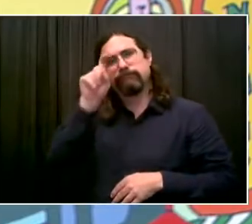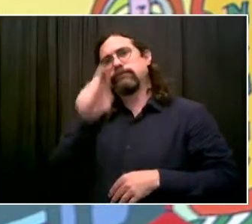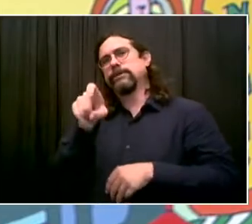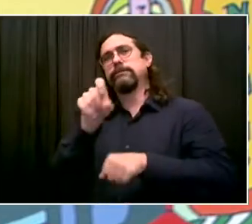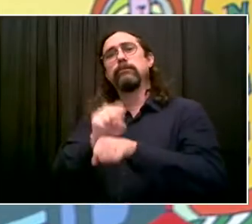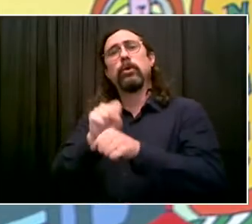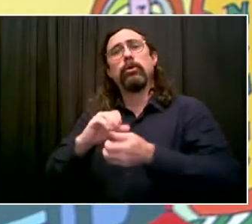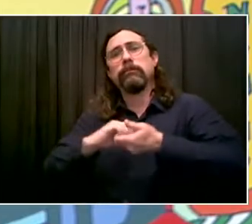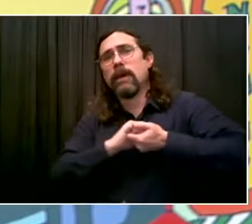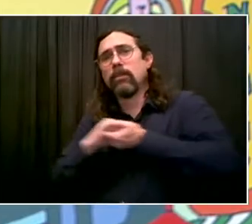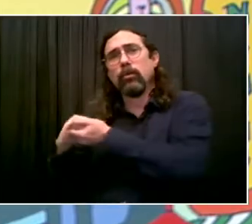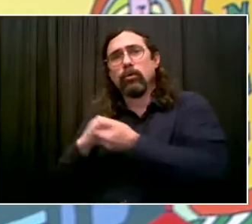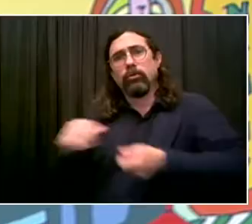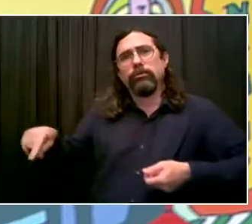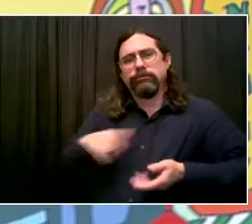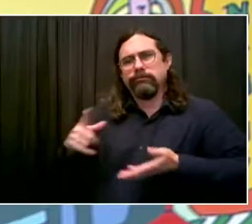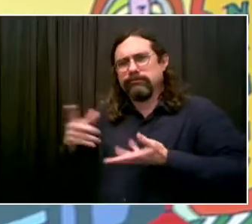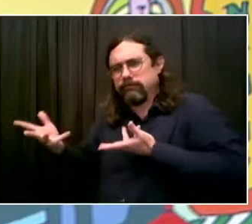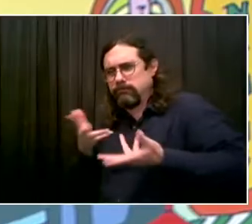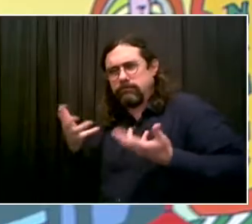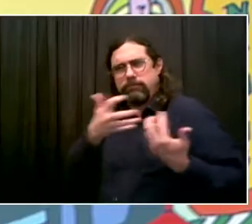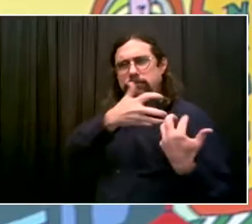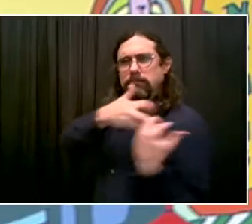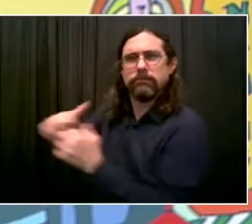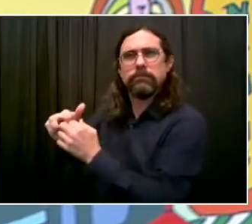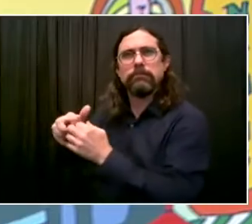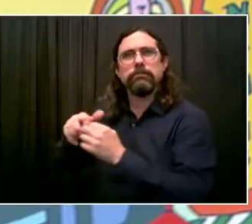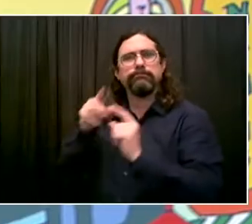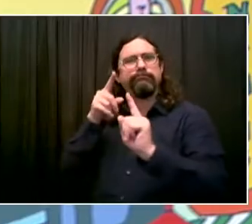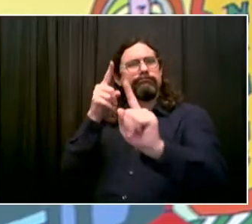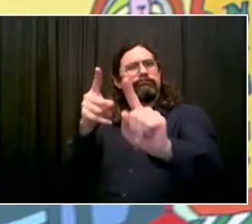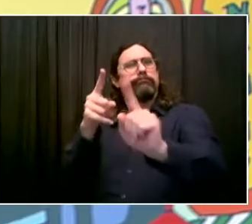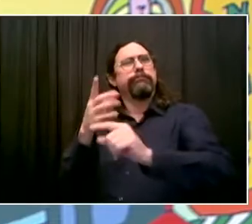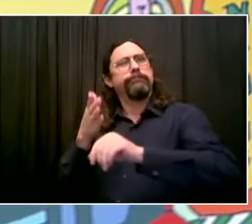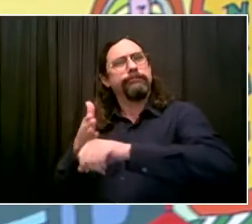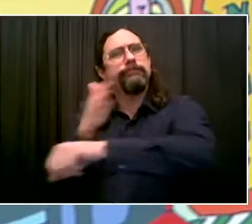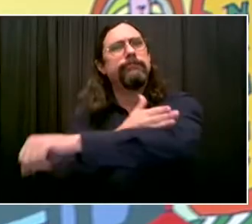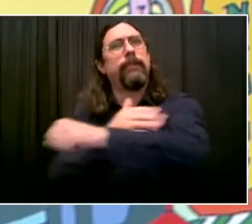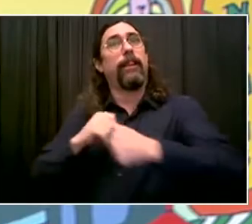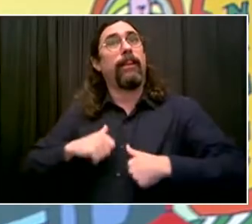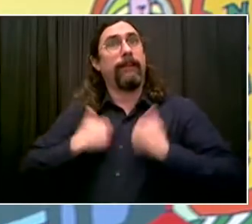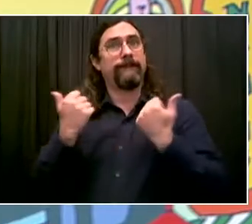to take on a crucial role. It's important to say at the outset, if you're